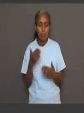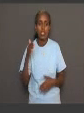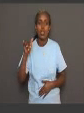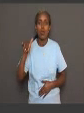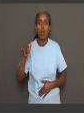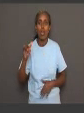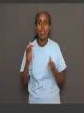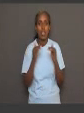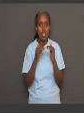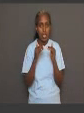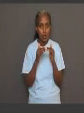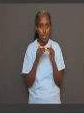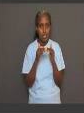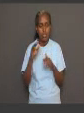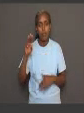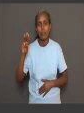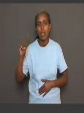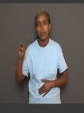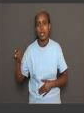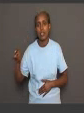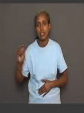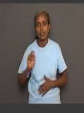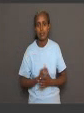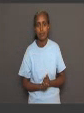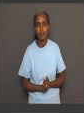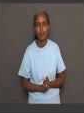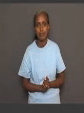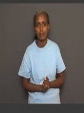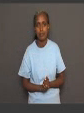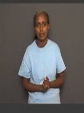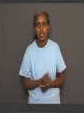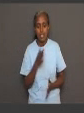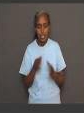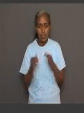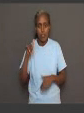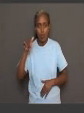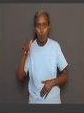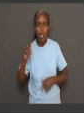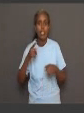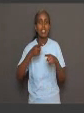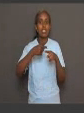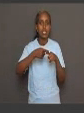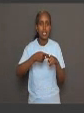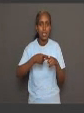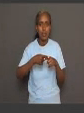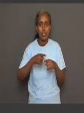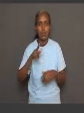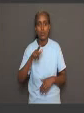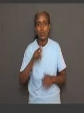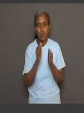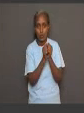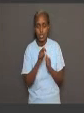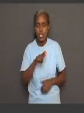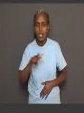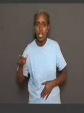y equals mx. If y-intercepts with a line with